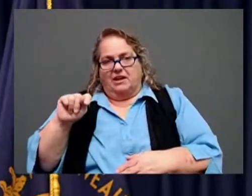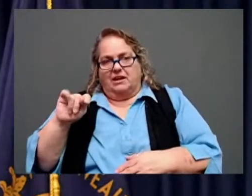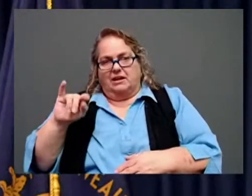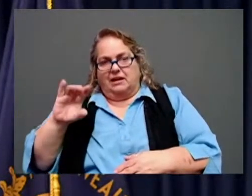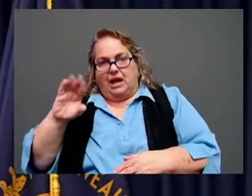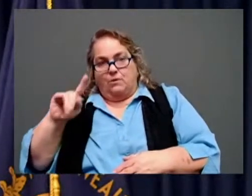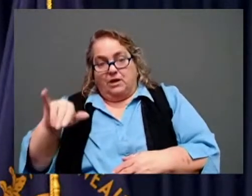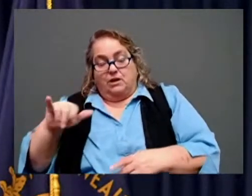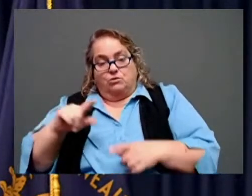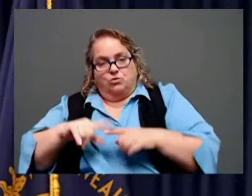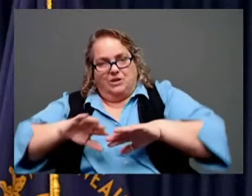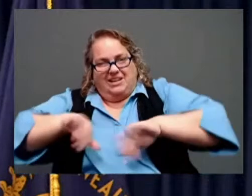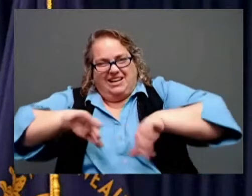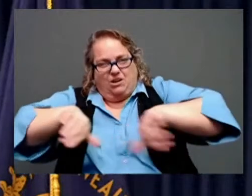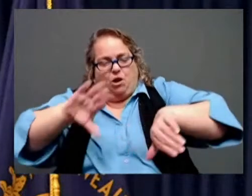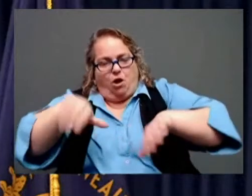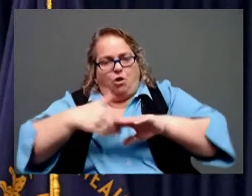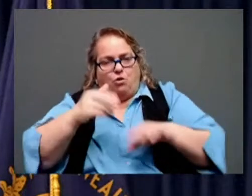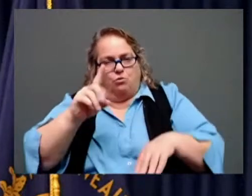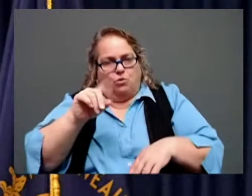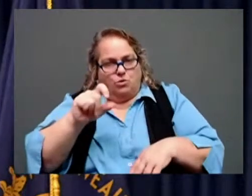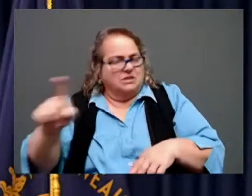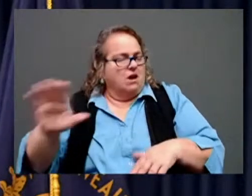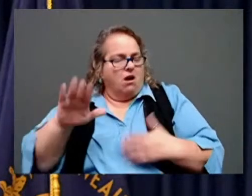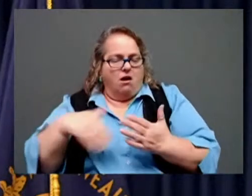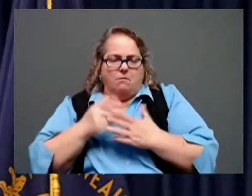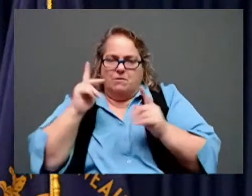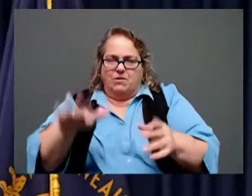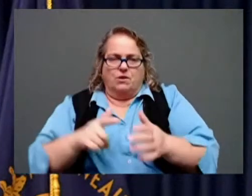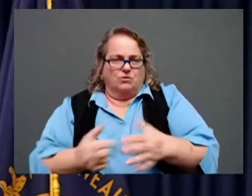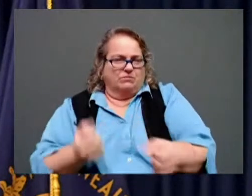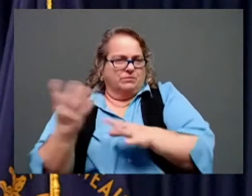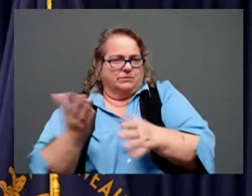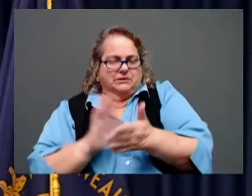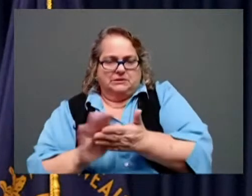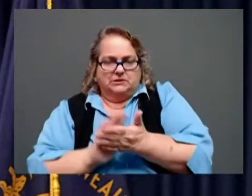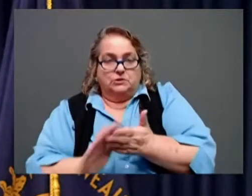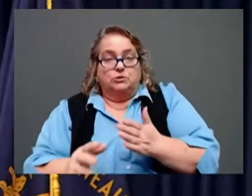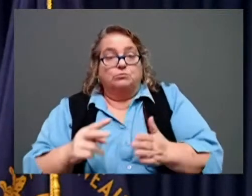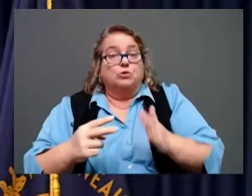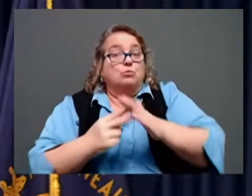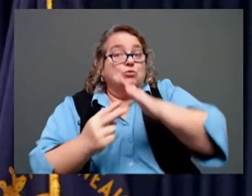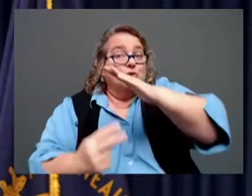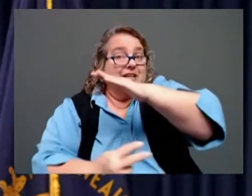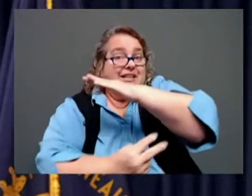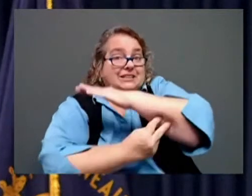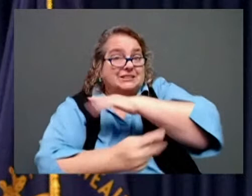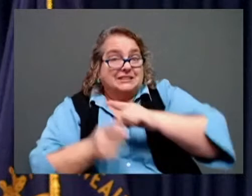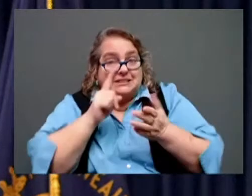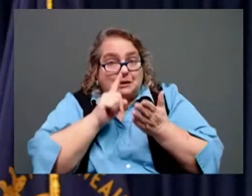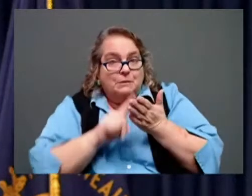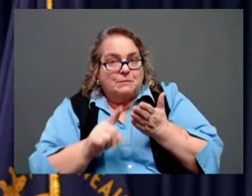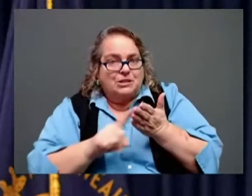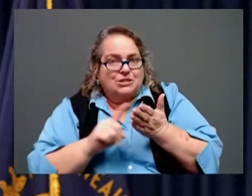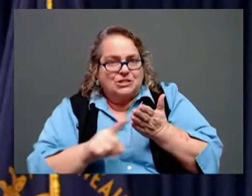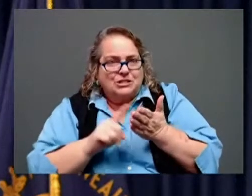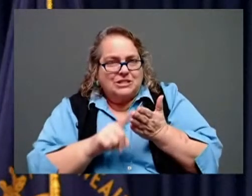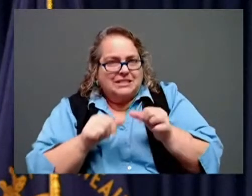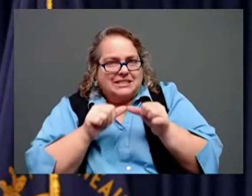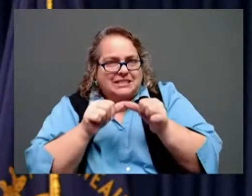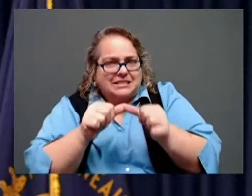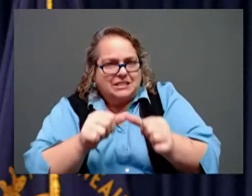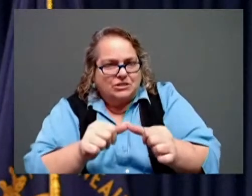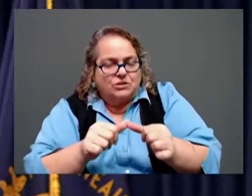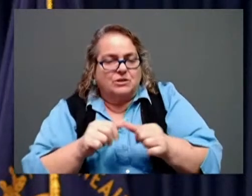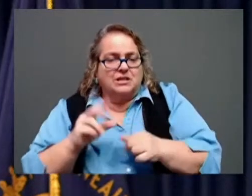all hands on deck. Bridge inspections are continuing as inspectors can gain access. So far,